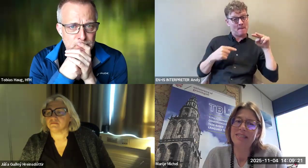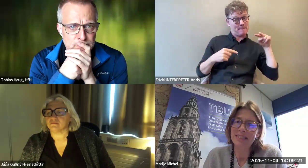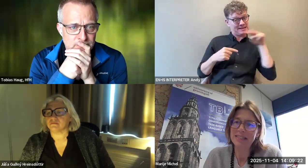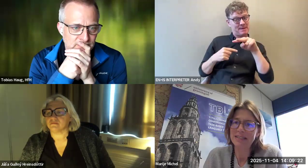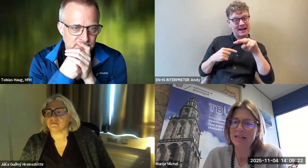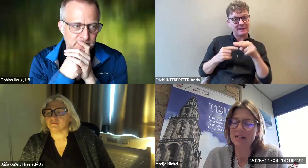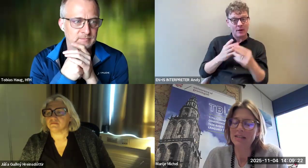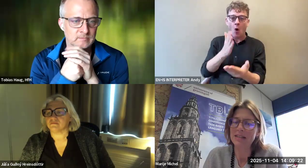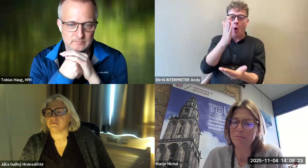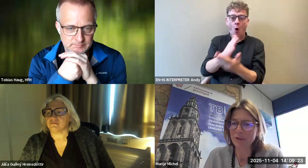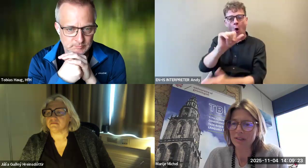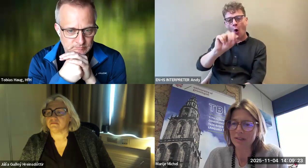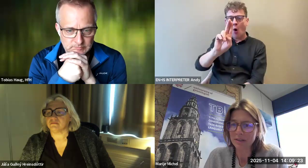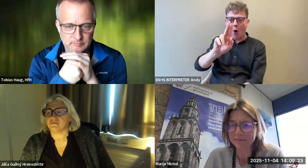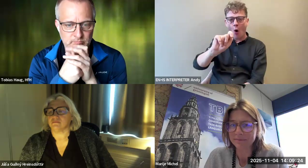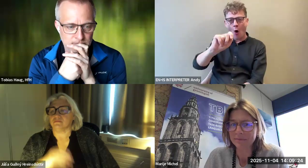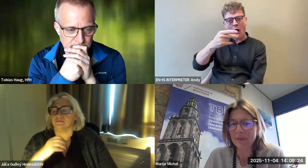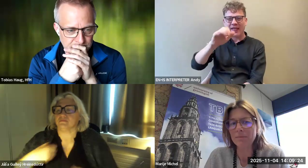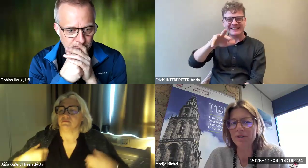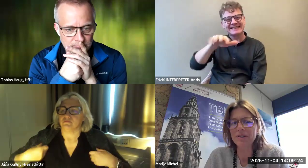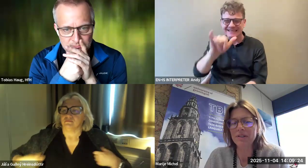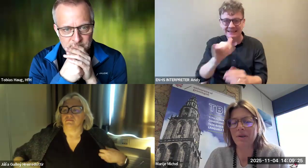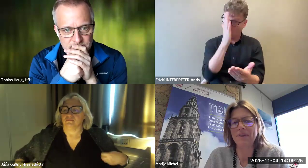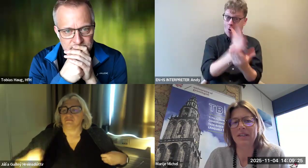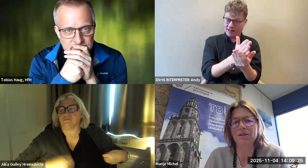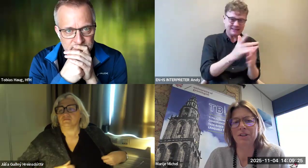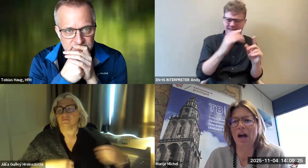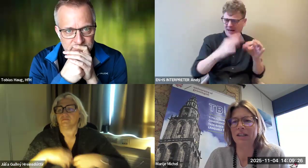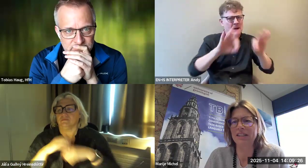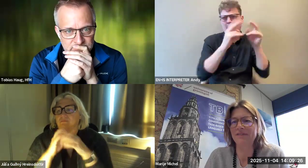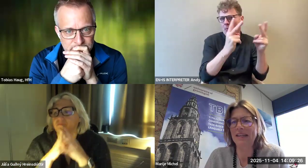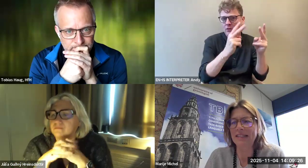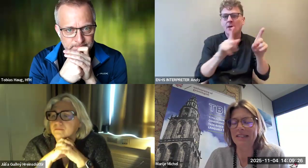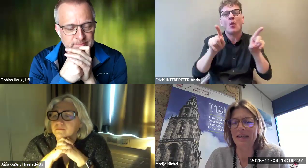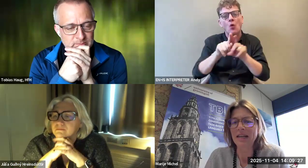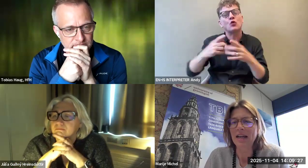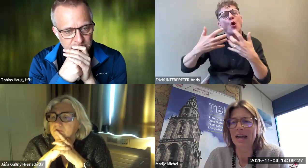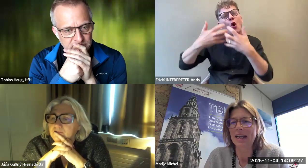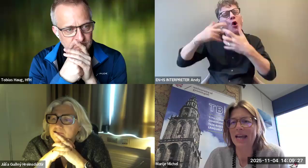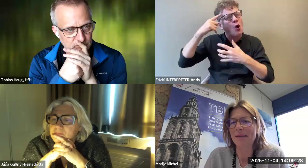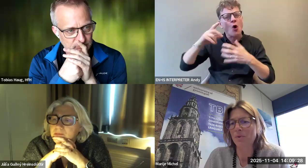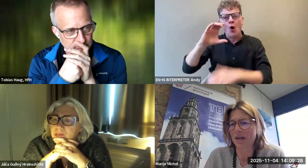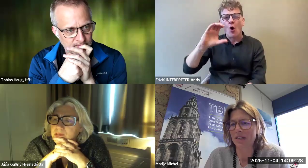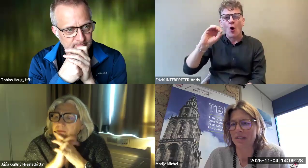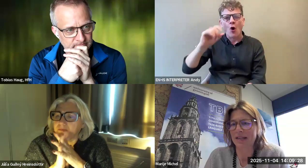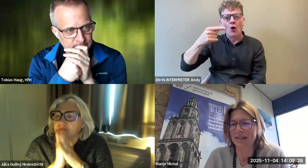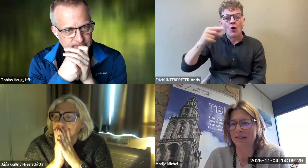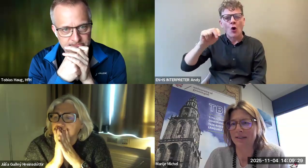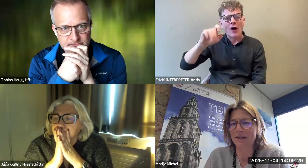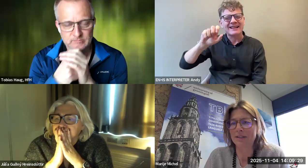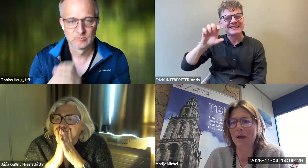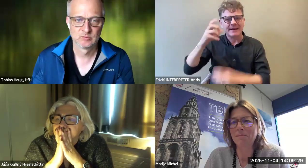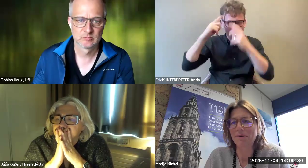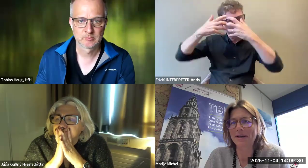just authenticity that is important, but also something that is called cognitive validity. And I am aware